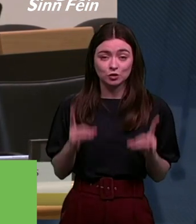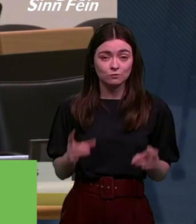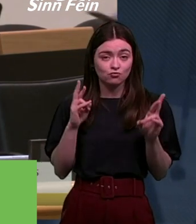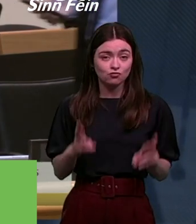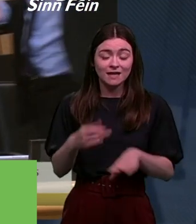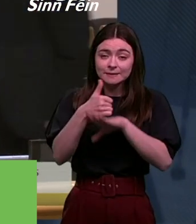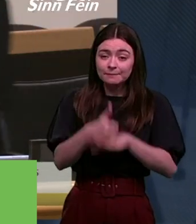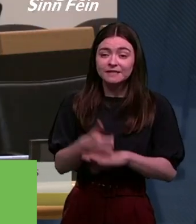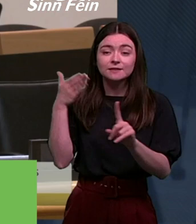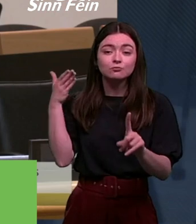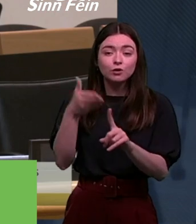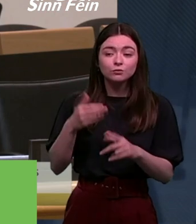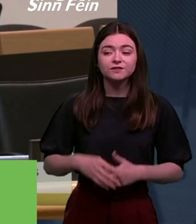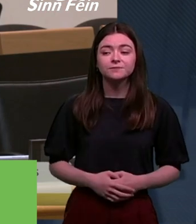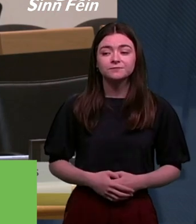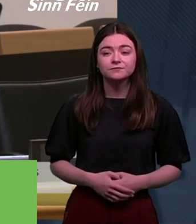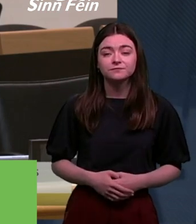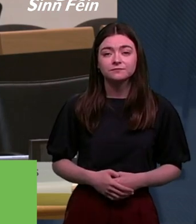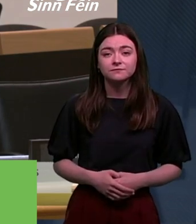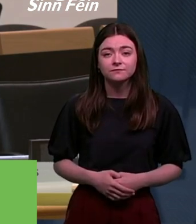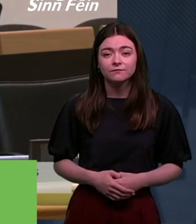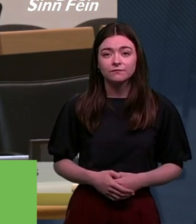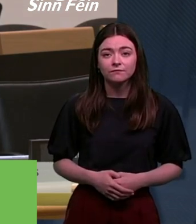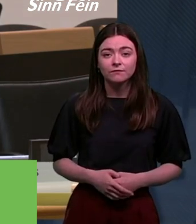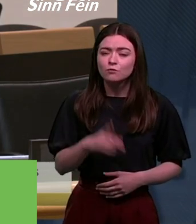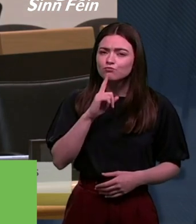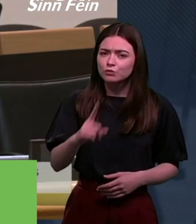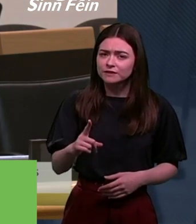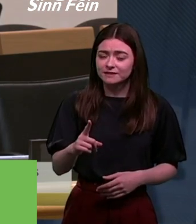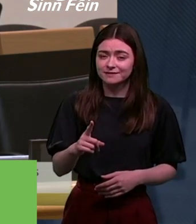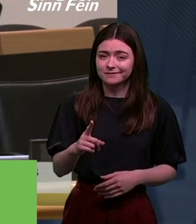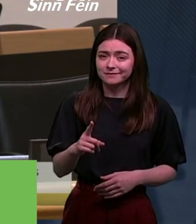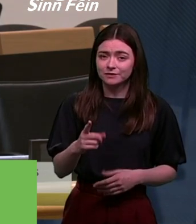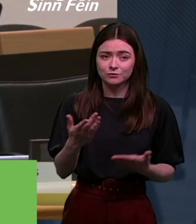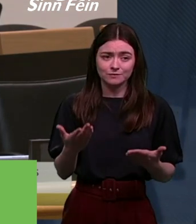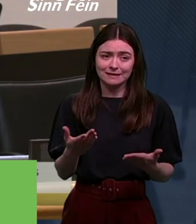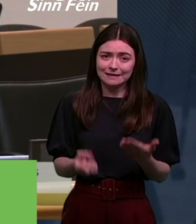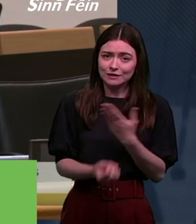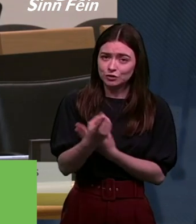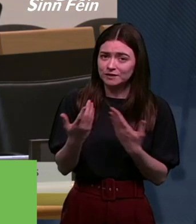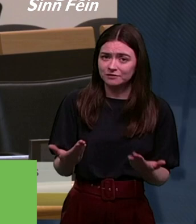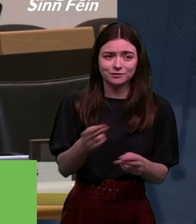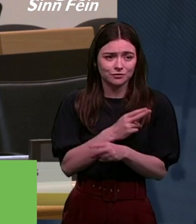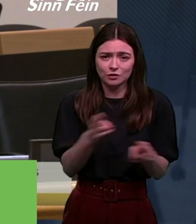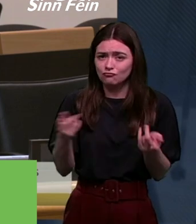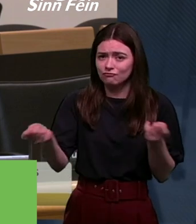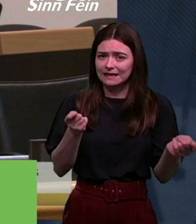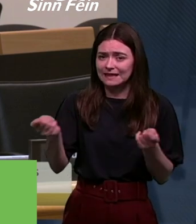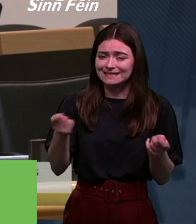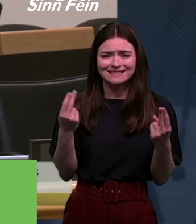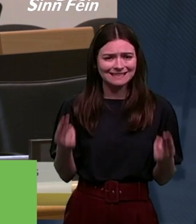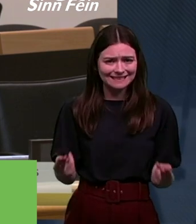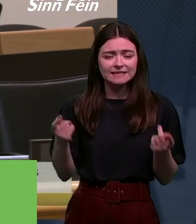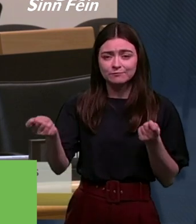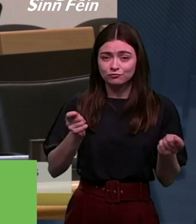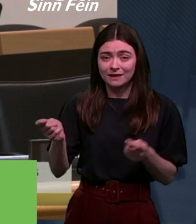approach. So, but is the lack of regulation not the key here? And it needs to be